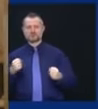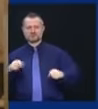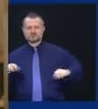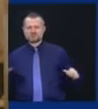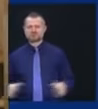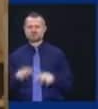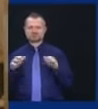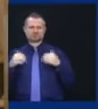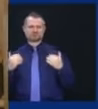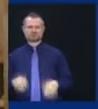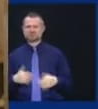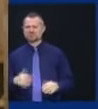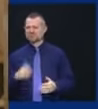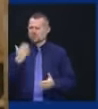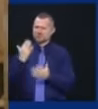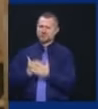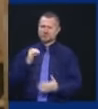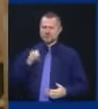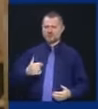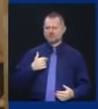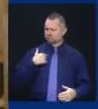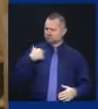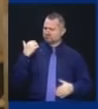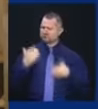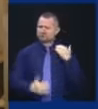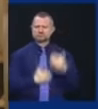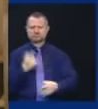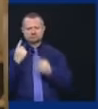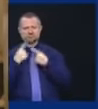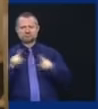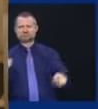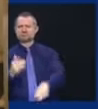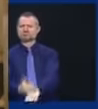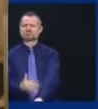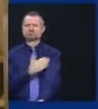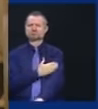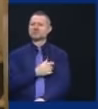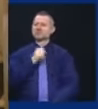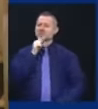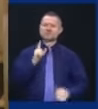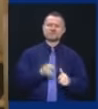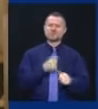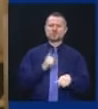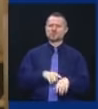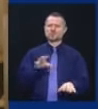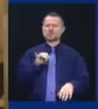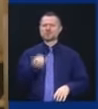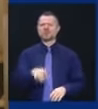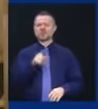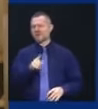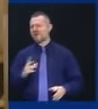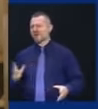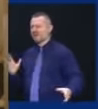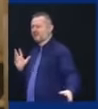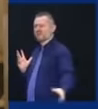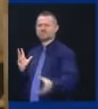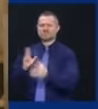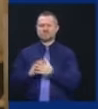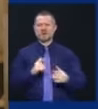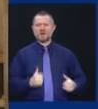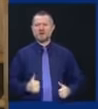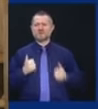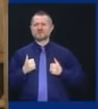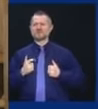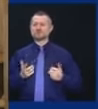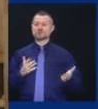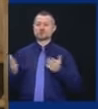proven that we are moving the mountains that have blocked us. It's not the first time you've done it. Your whole career, your whole life, from serving